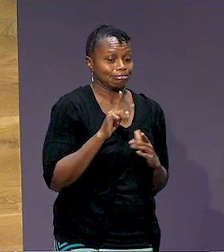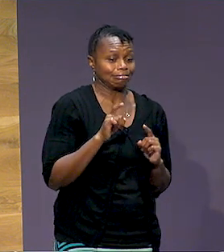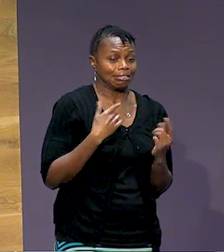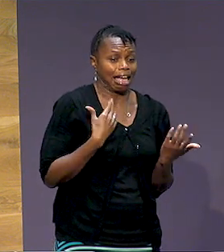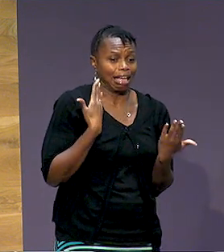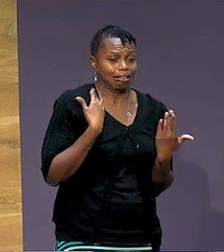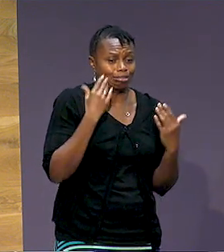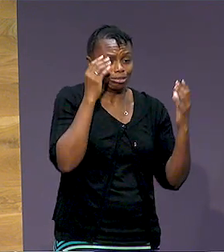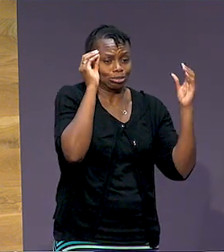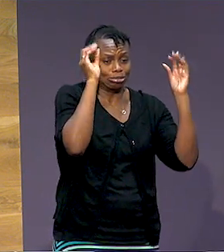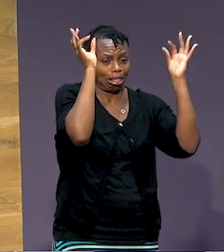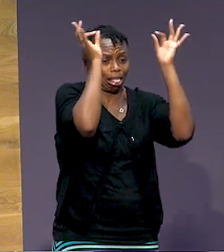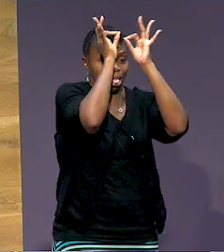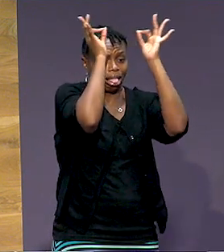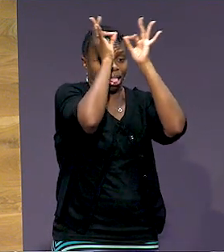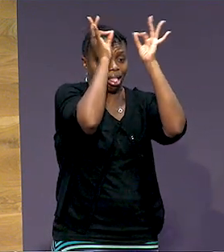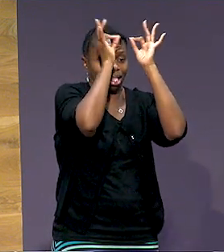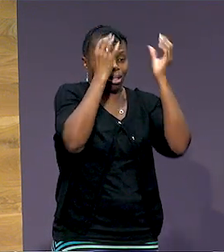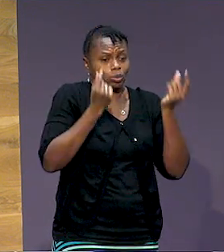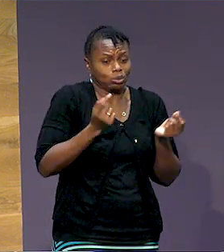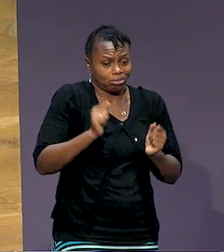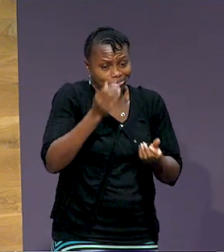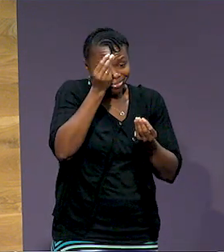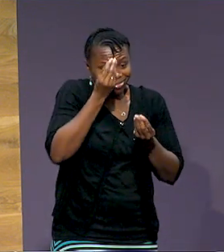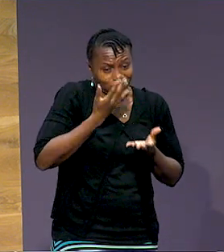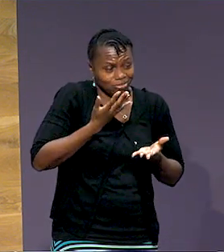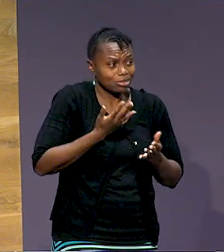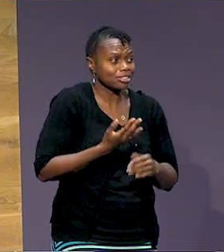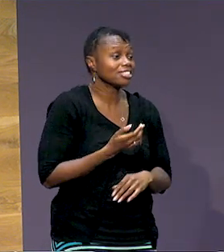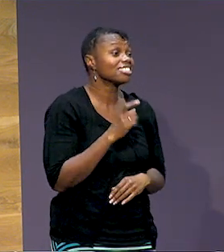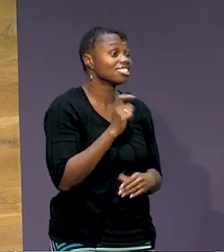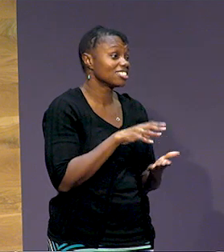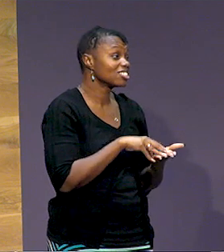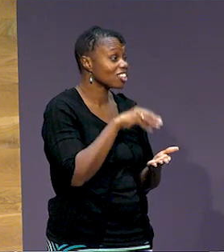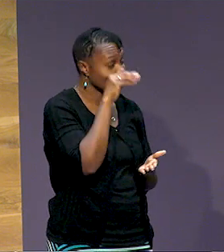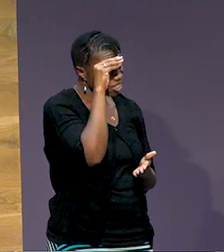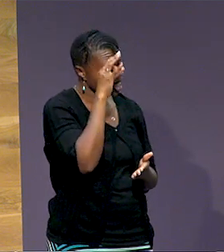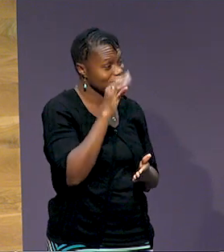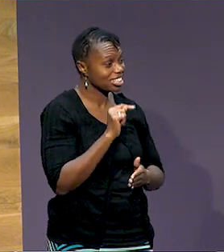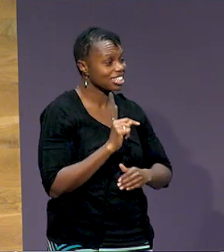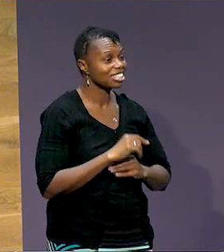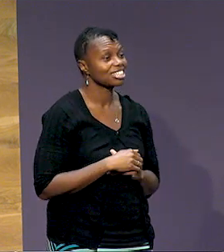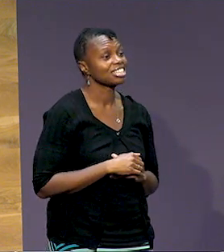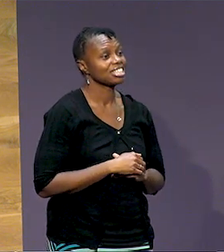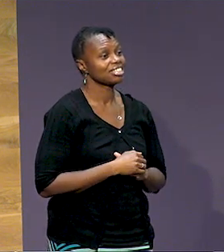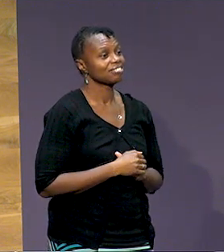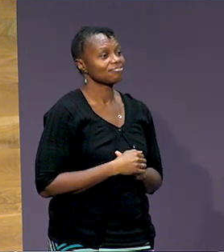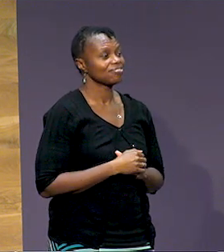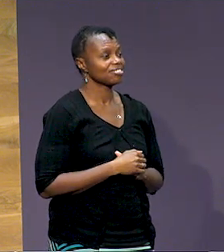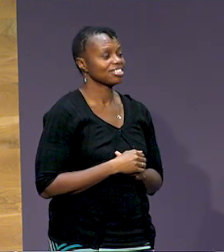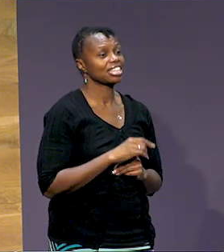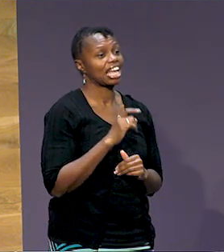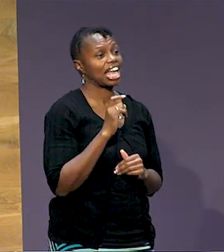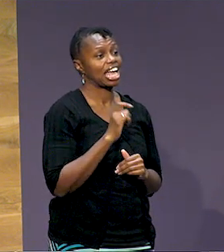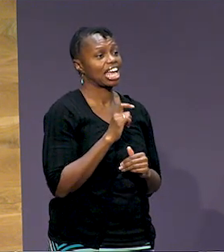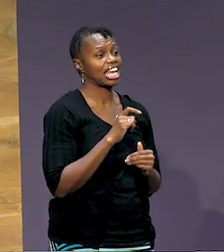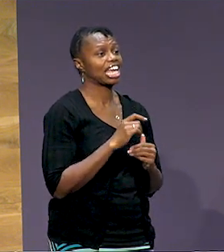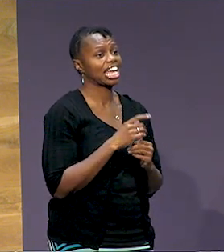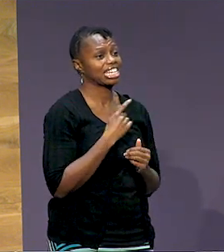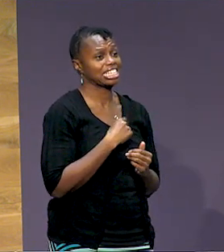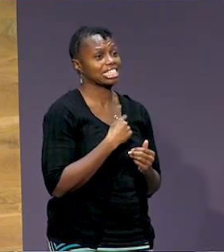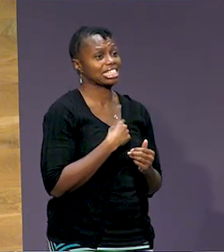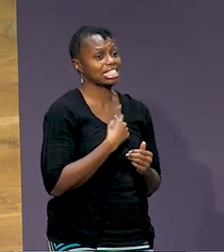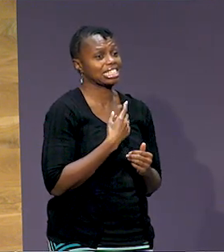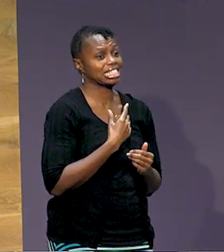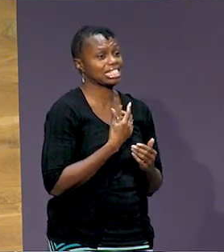this. Could you tell me? And I have to learn it. I have to learn how to be like, hi, I'm the editor-in-chief of Fathom, and I'm clueless.